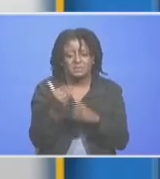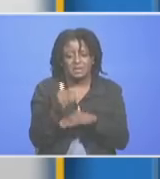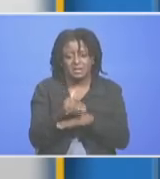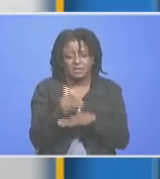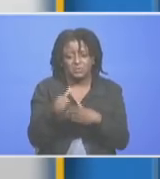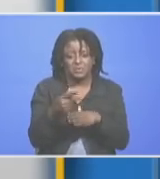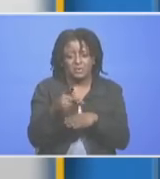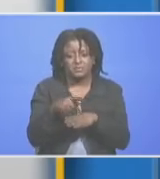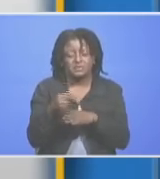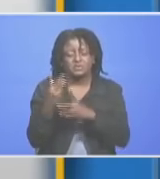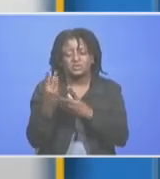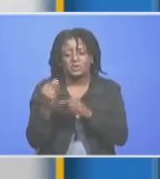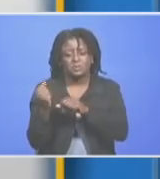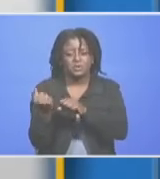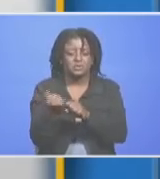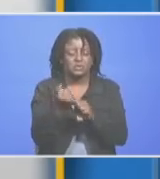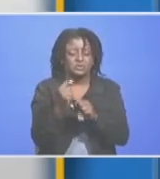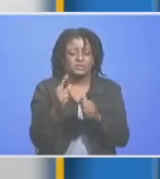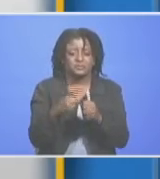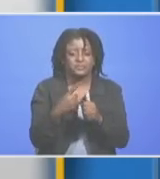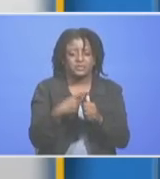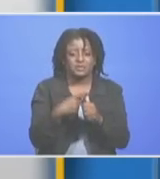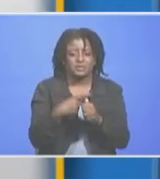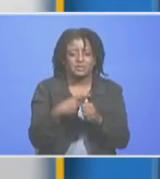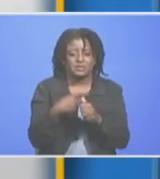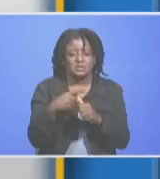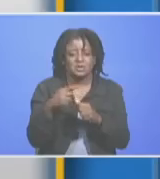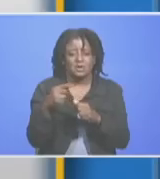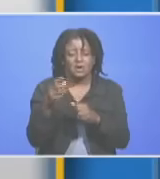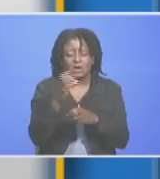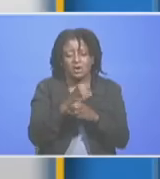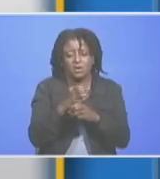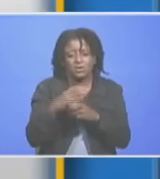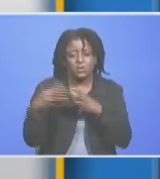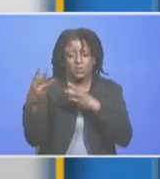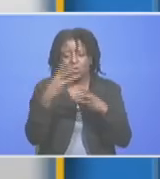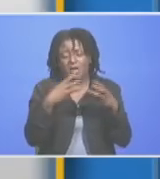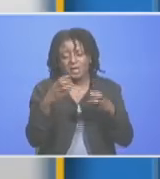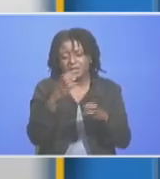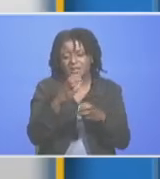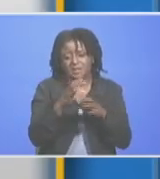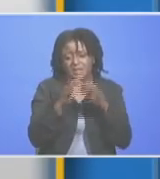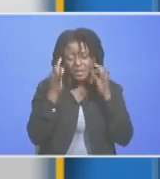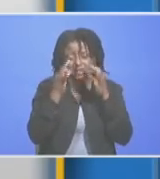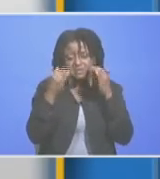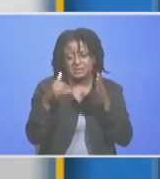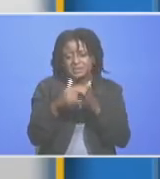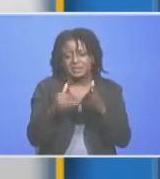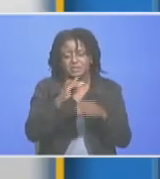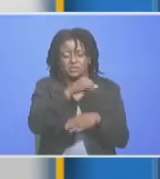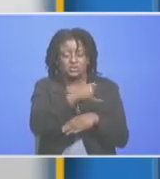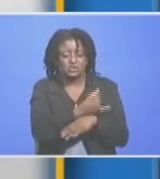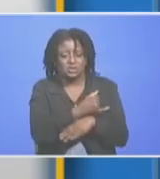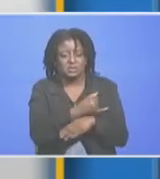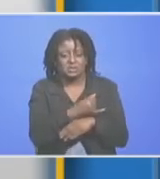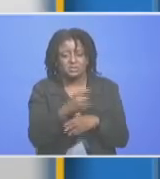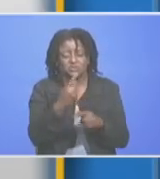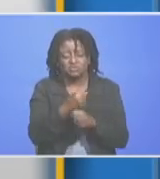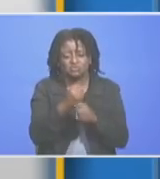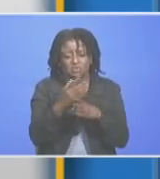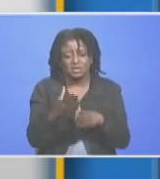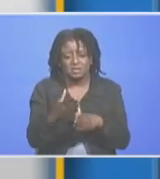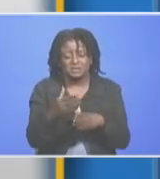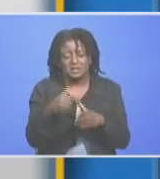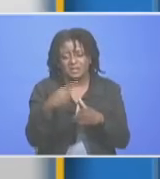Association. Up first, the Sunshine Auto Wildcats taking on the Johnson League Truckers. That's followed by men's play between the Chances Mighty Mitts and